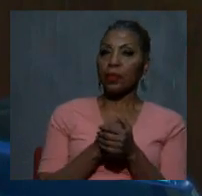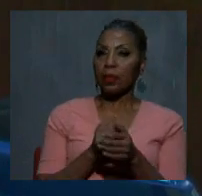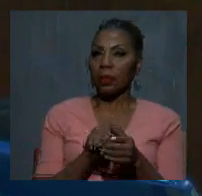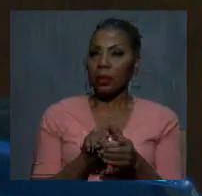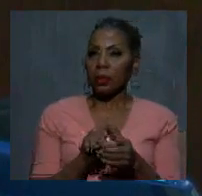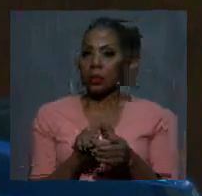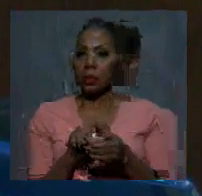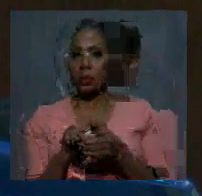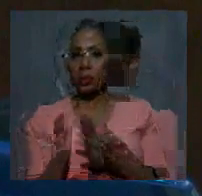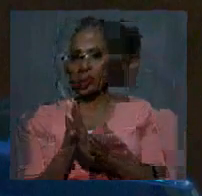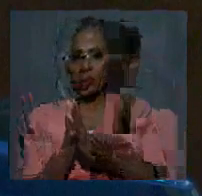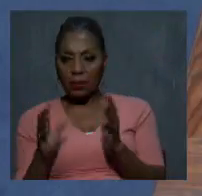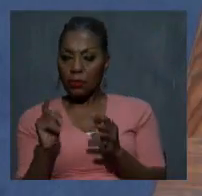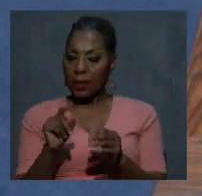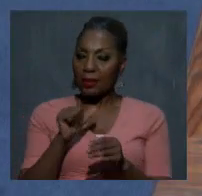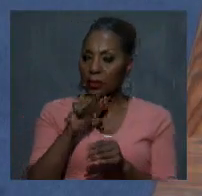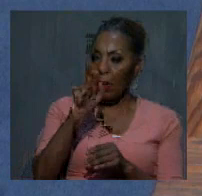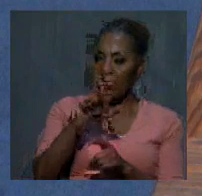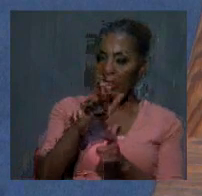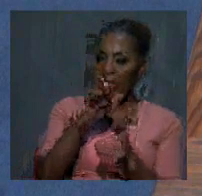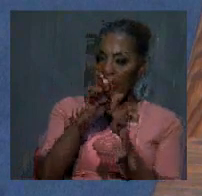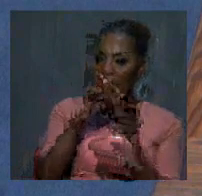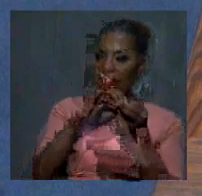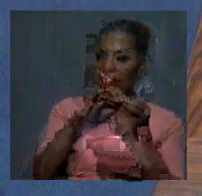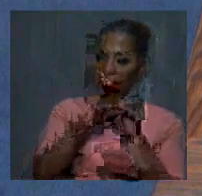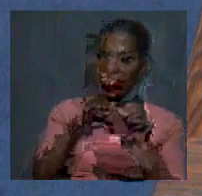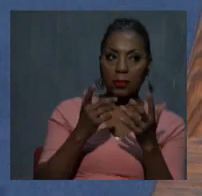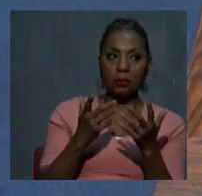There, have to be?